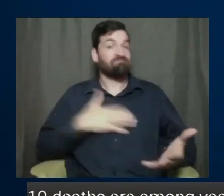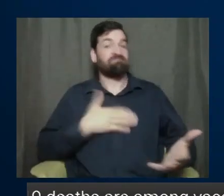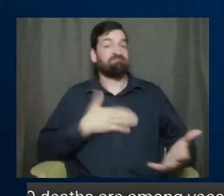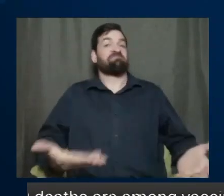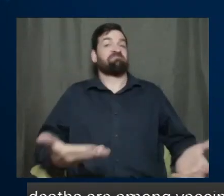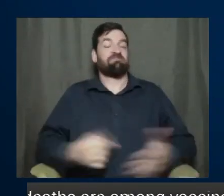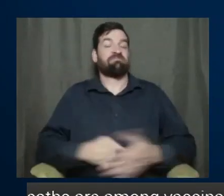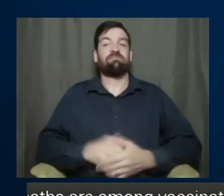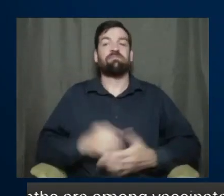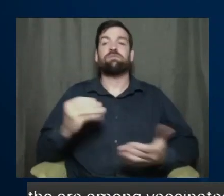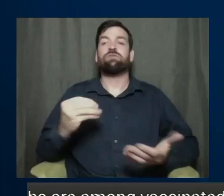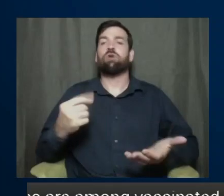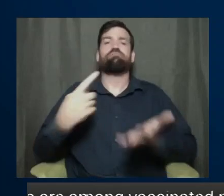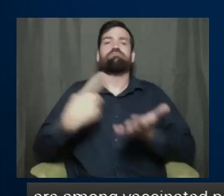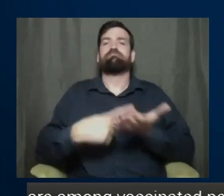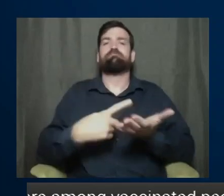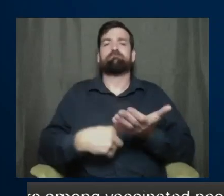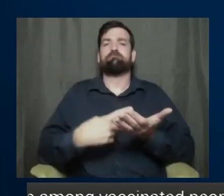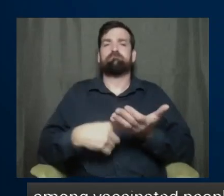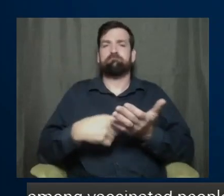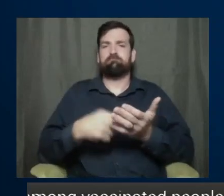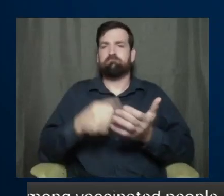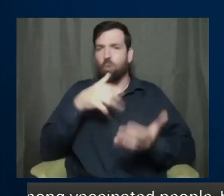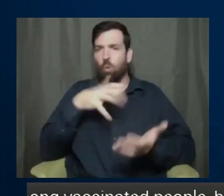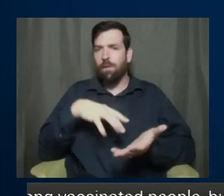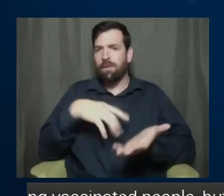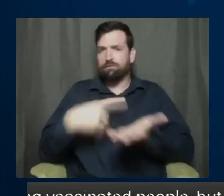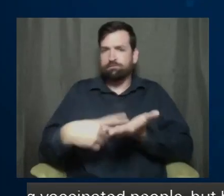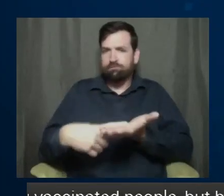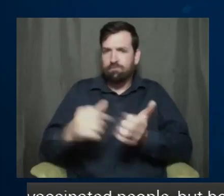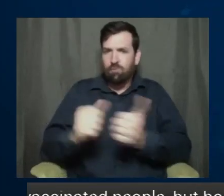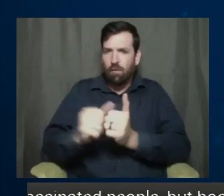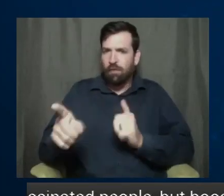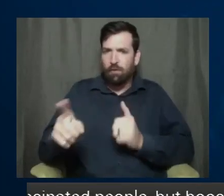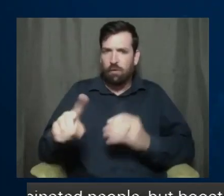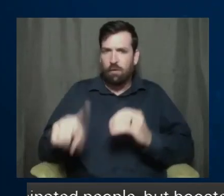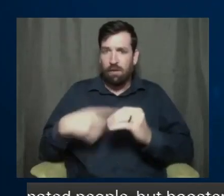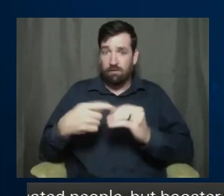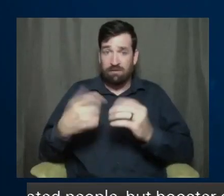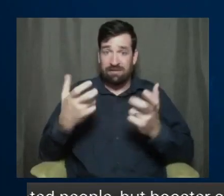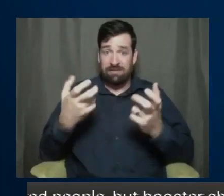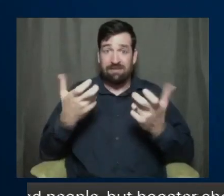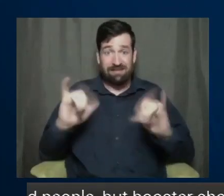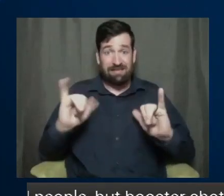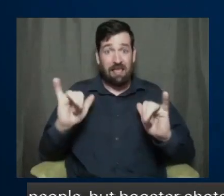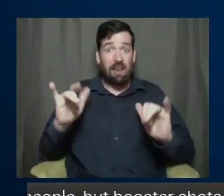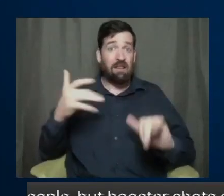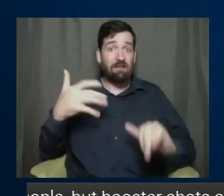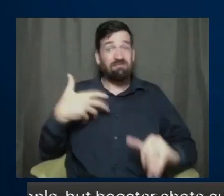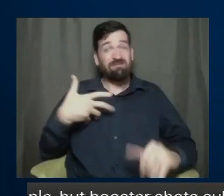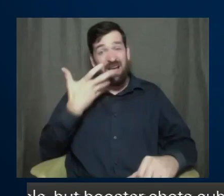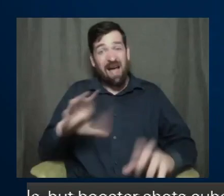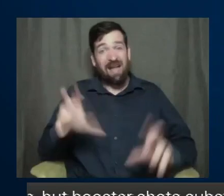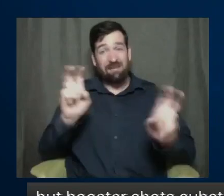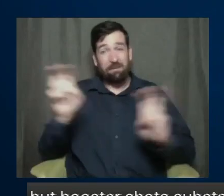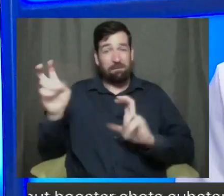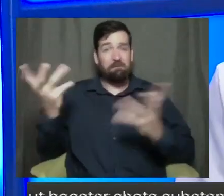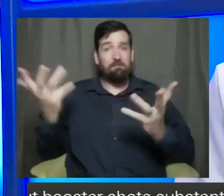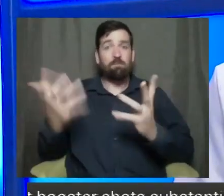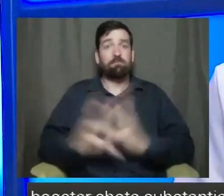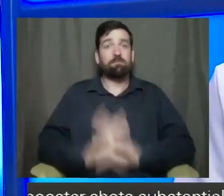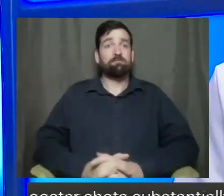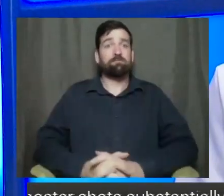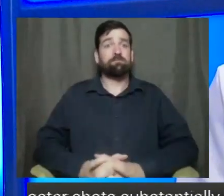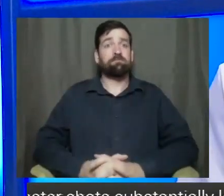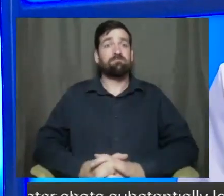to us about what women are talking to you about. That's still a hot topic, no pun intended. Tell us more. It is still